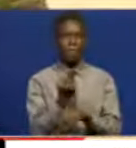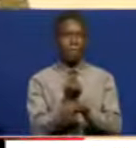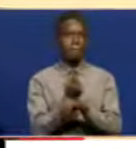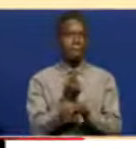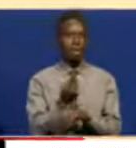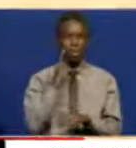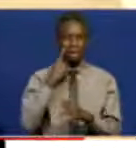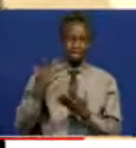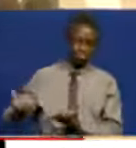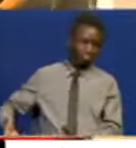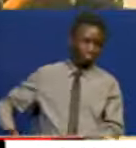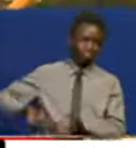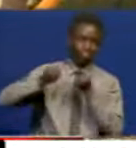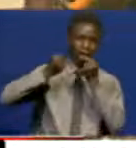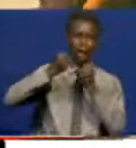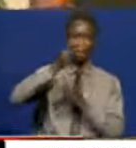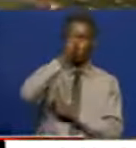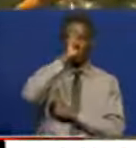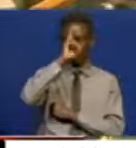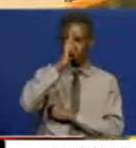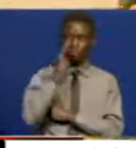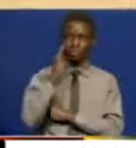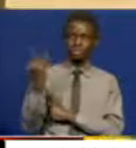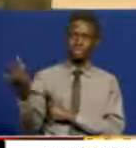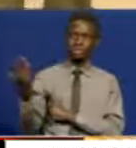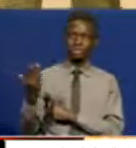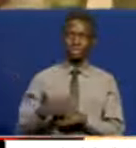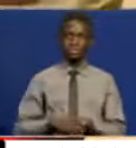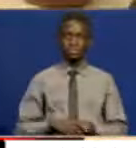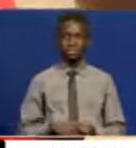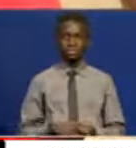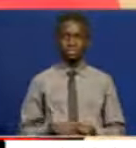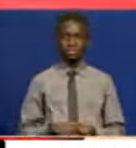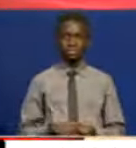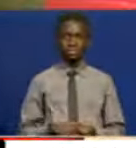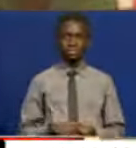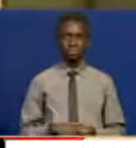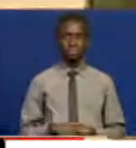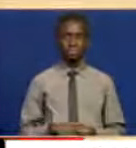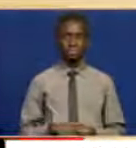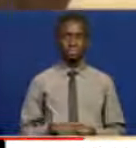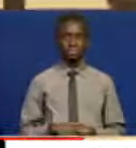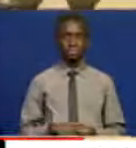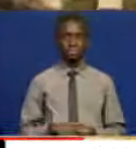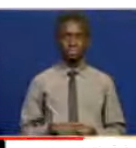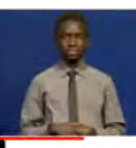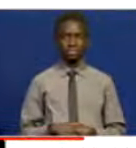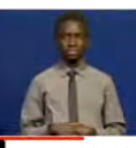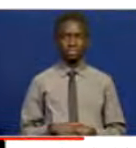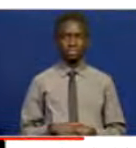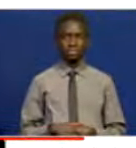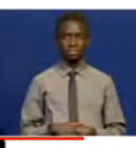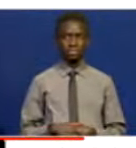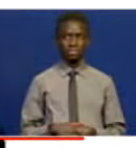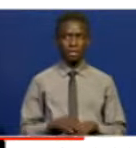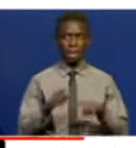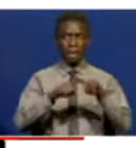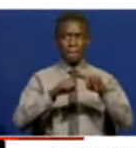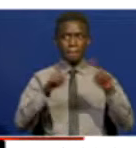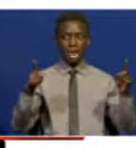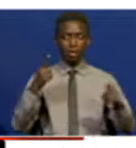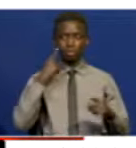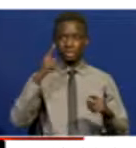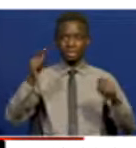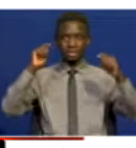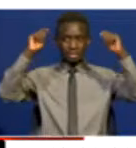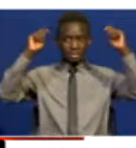by the police. I am ready to die for justice. Justice is indivisible. But the protest